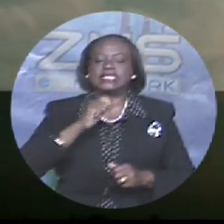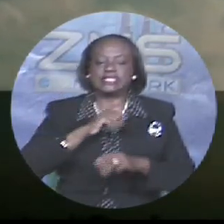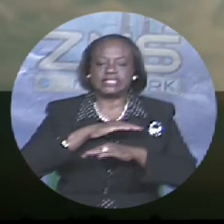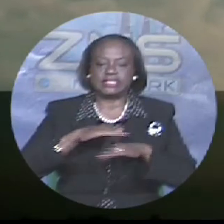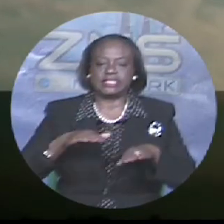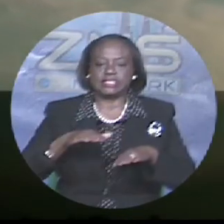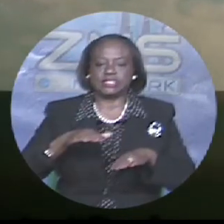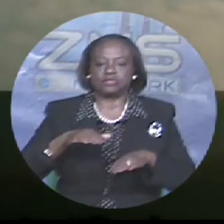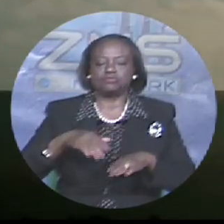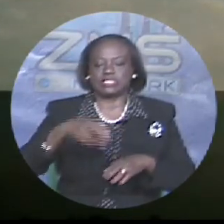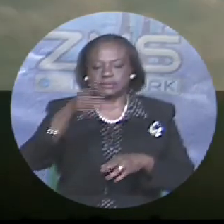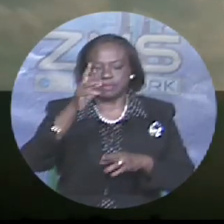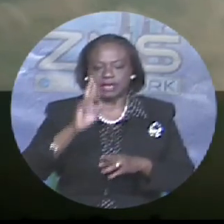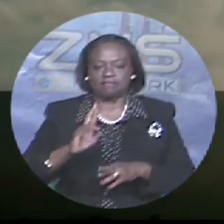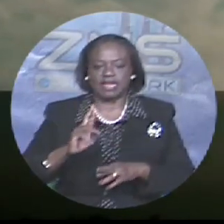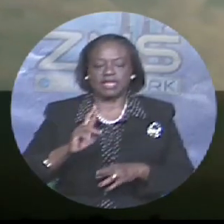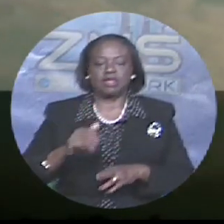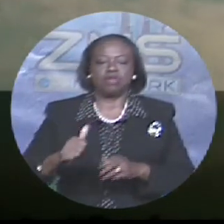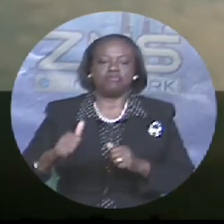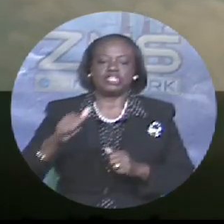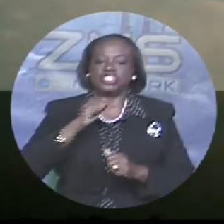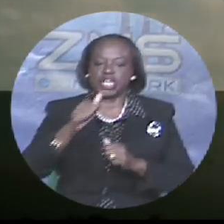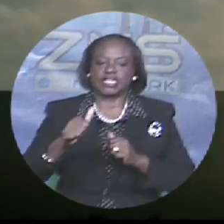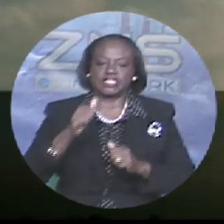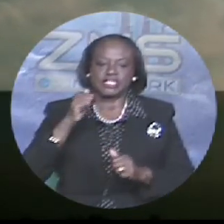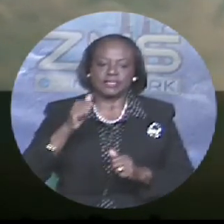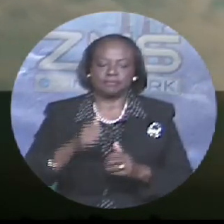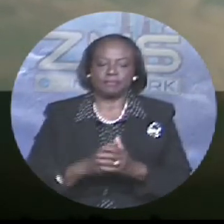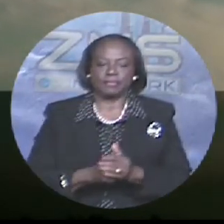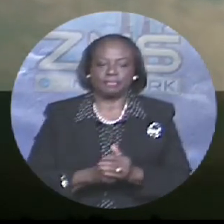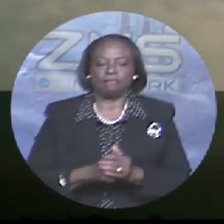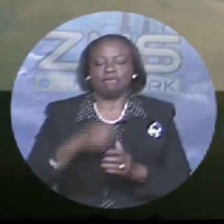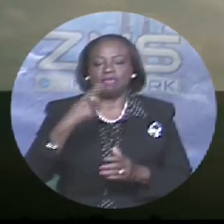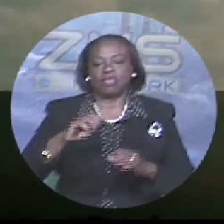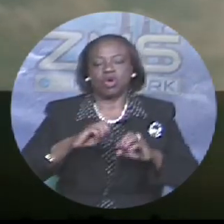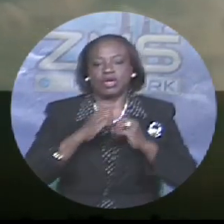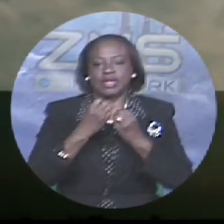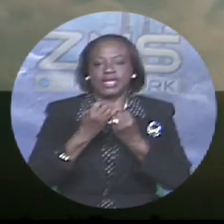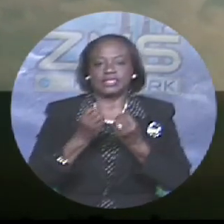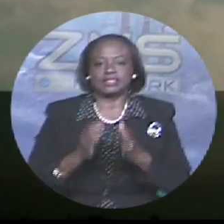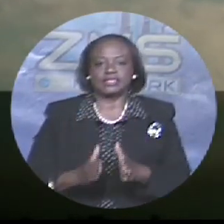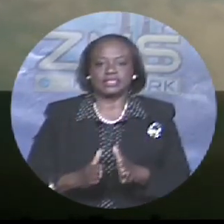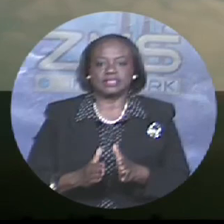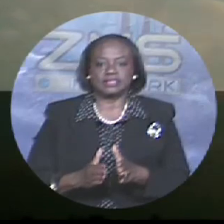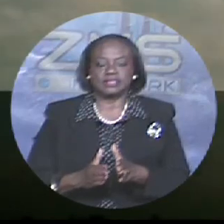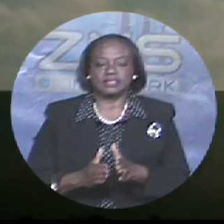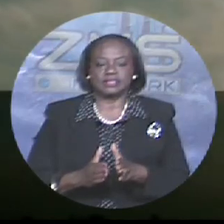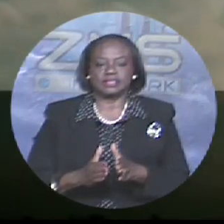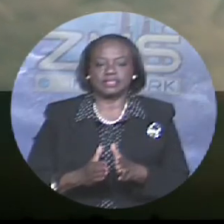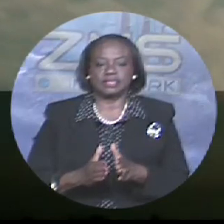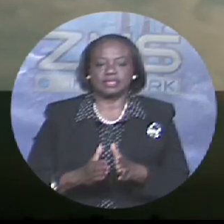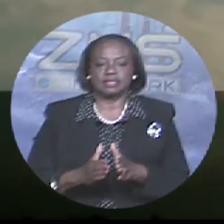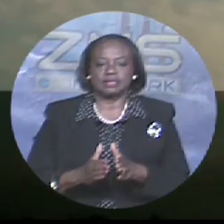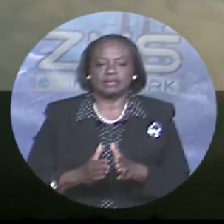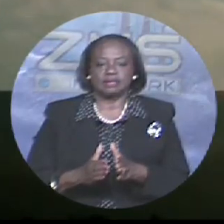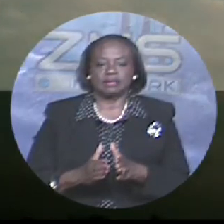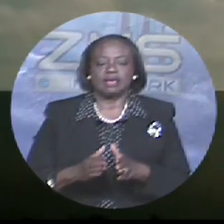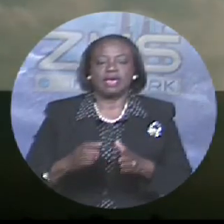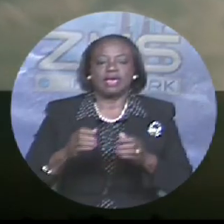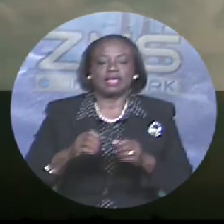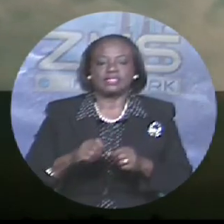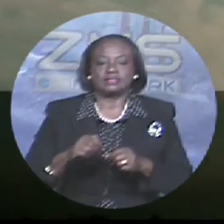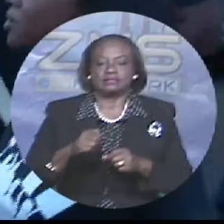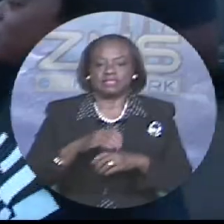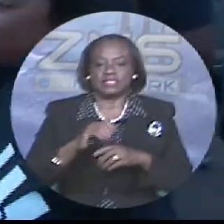disrespectfully rejected. In doing so, the organizers, in a fit of hubris, have squandered an opportunity